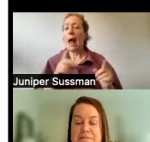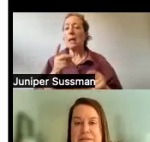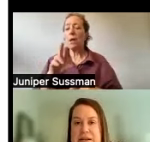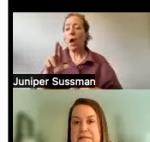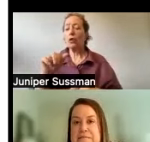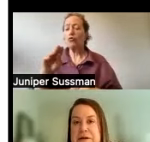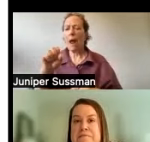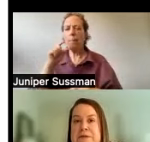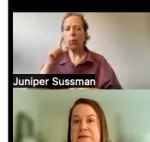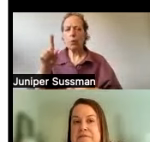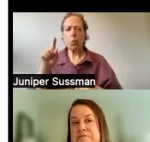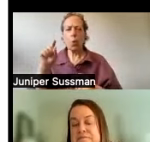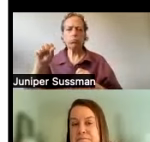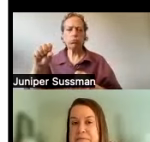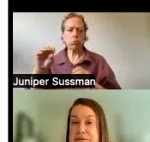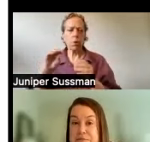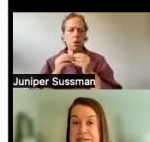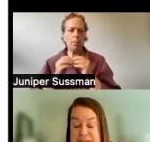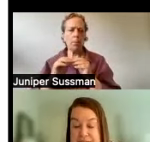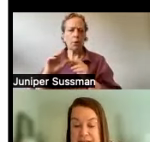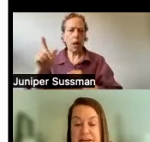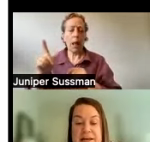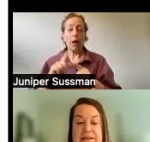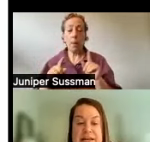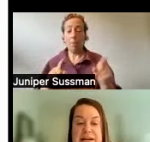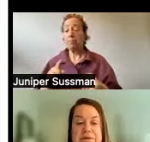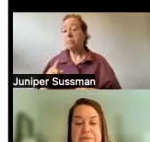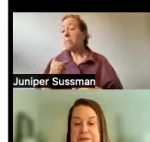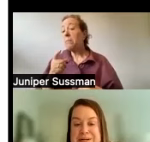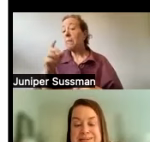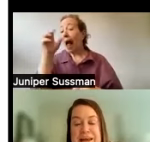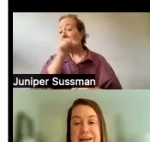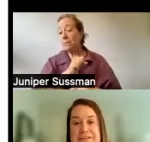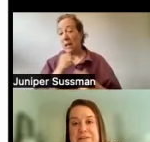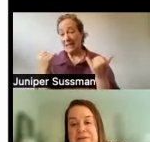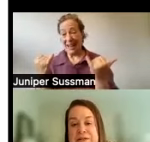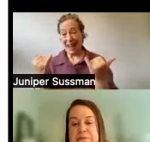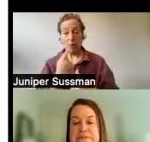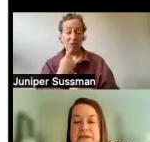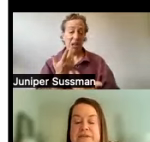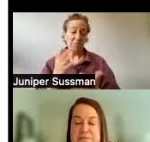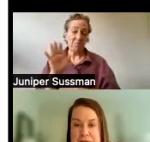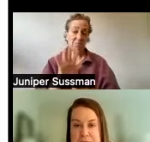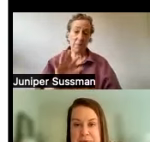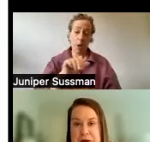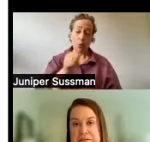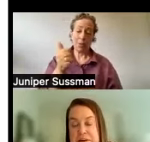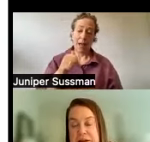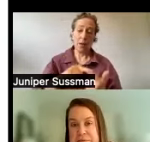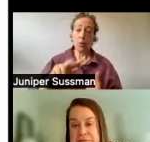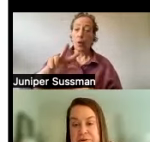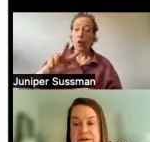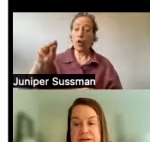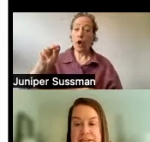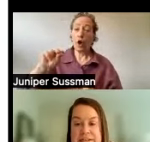the estimates that have been being published recently say anywhere between 10 to 30% of people who are